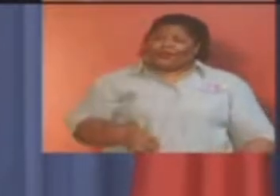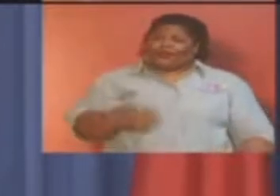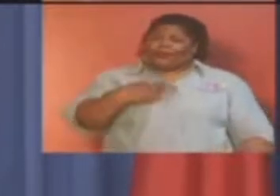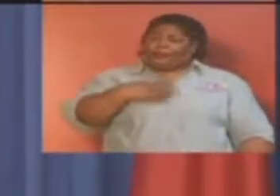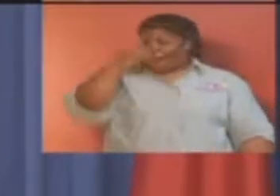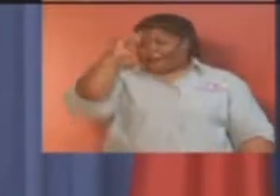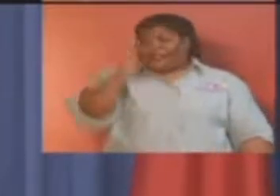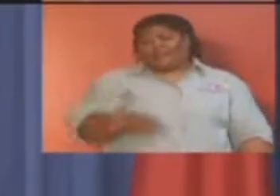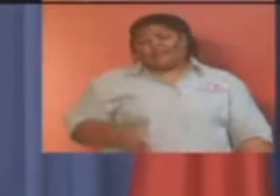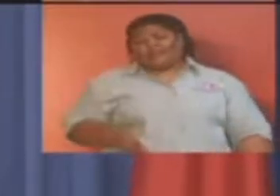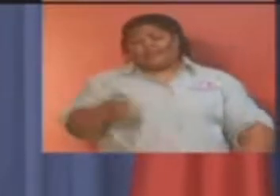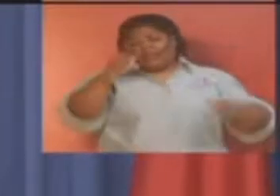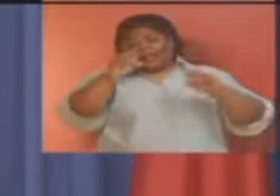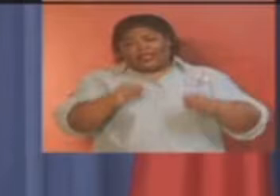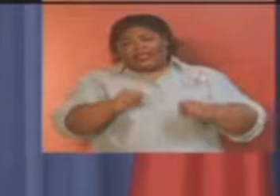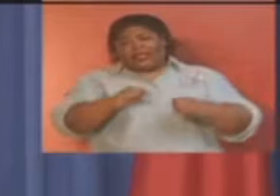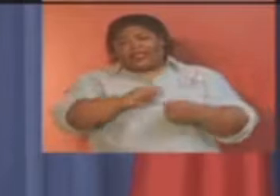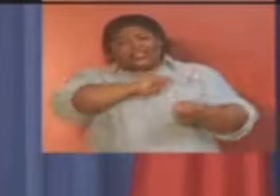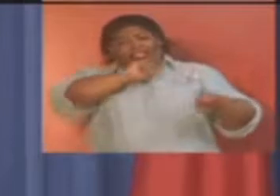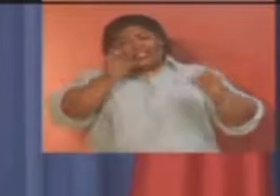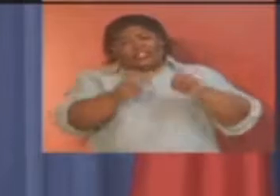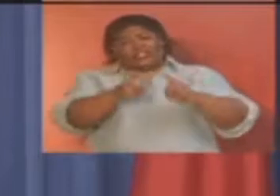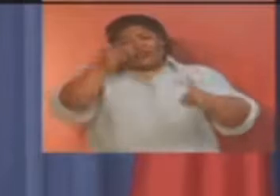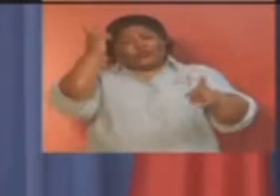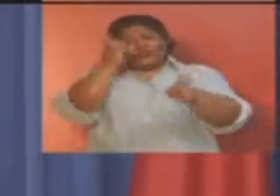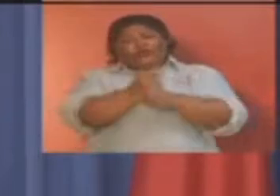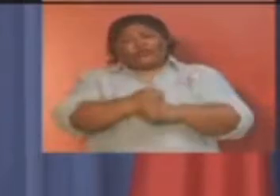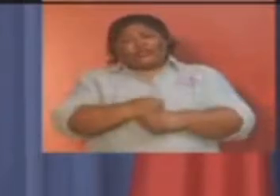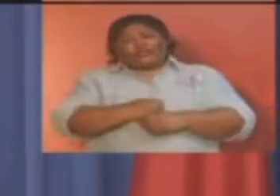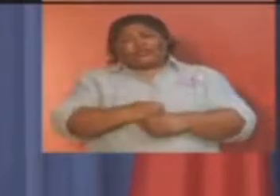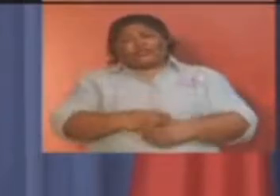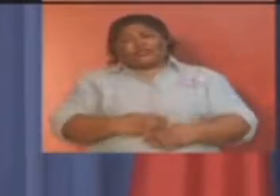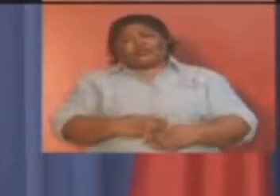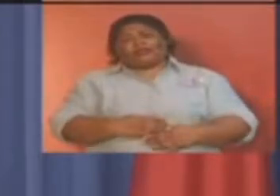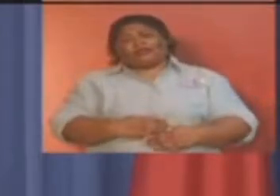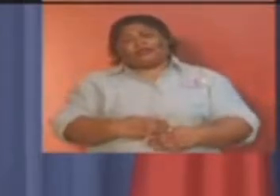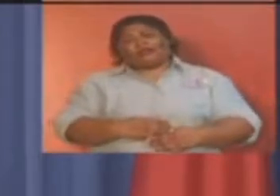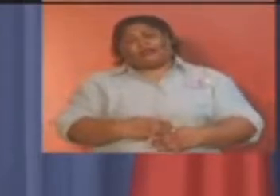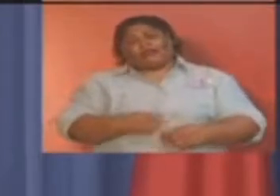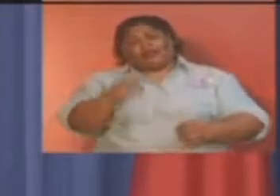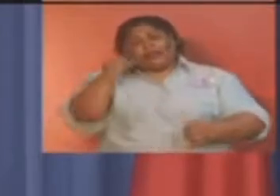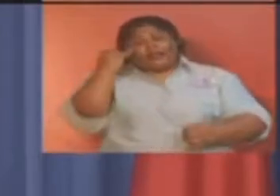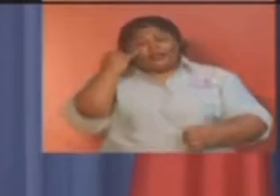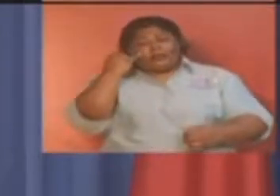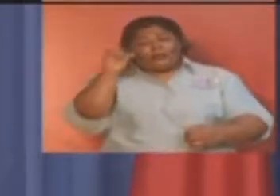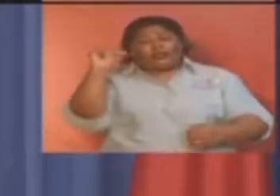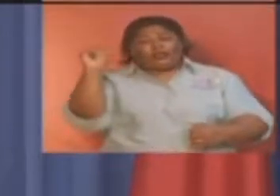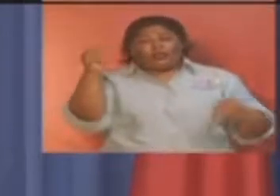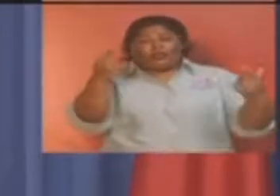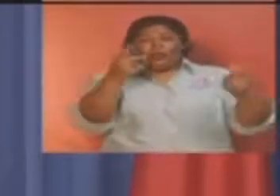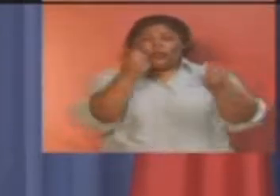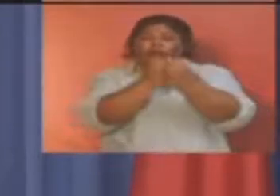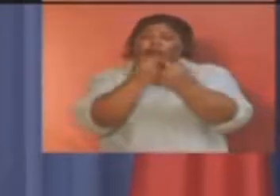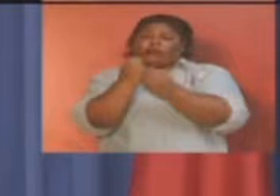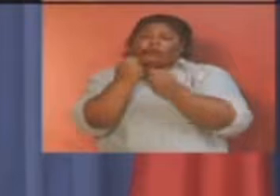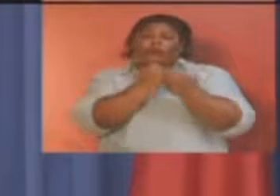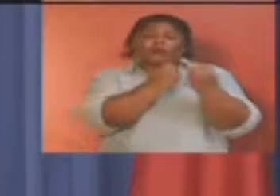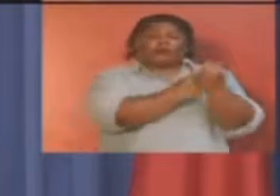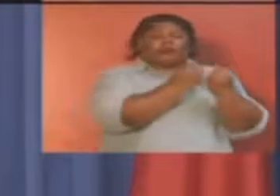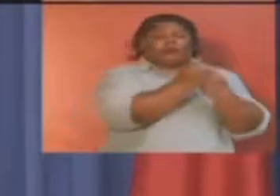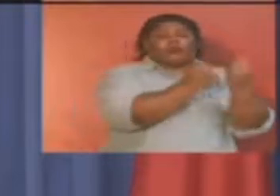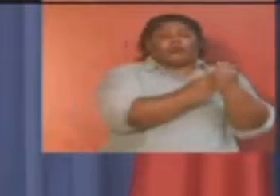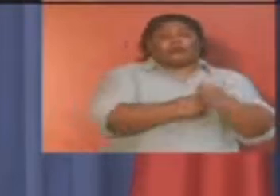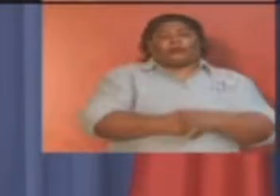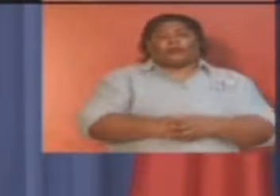this right with everyone on board. But I want you to also think about the challenge it is for